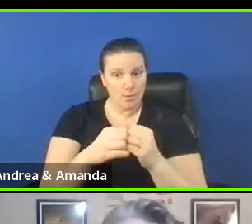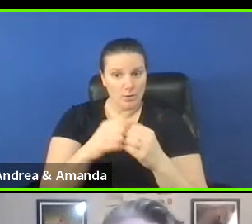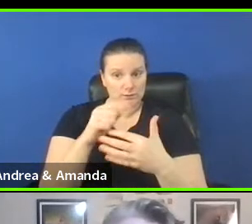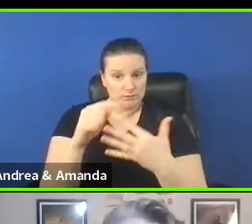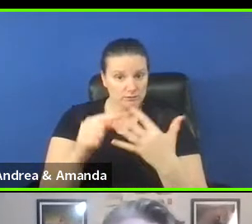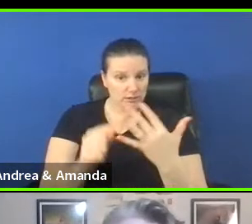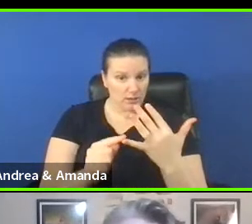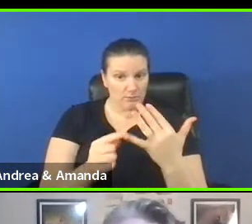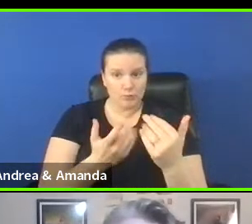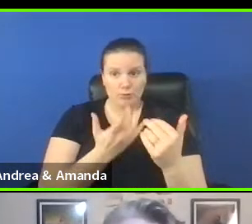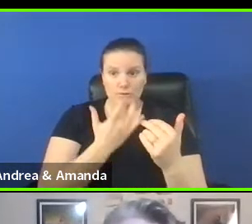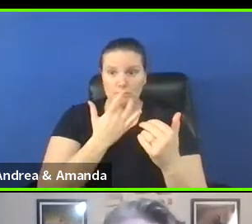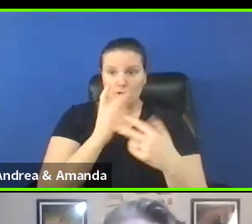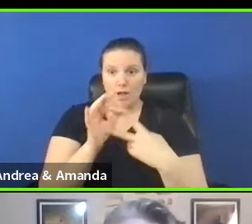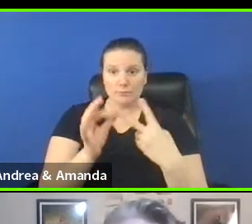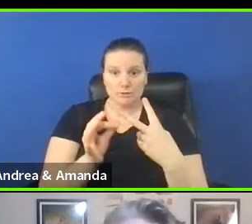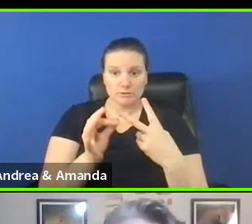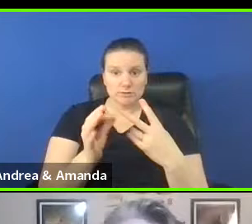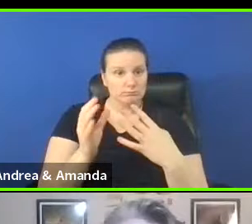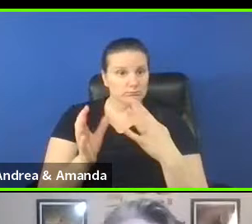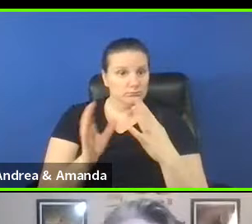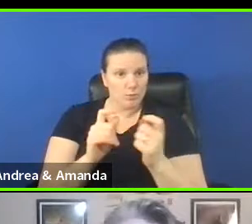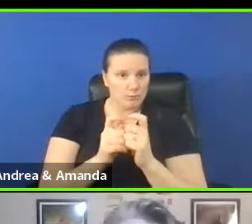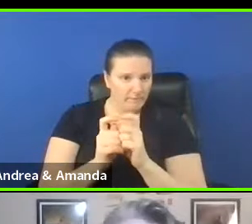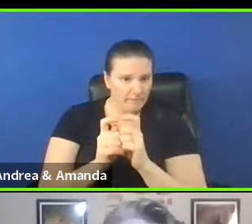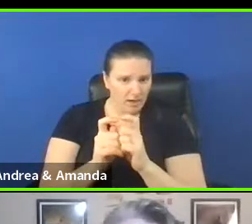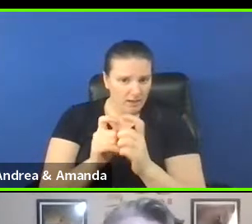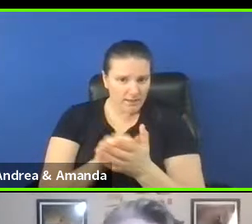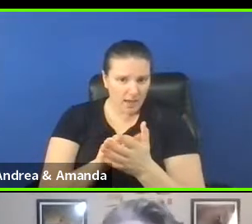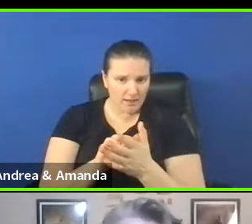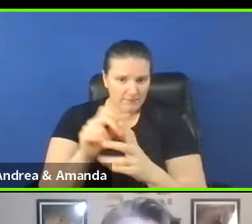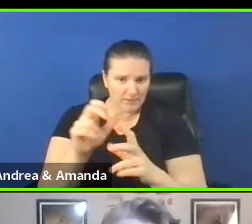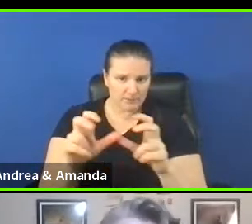once a preferred option is selected and we're refining that investment.